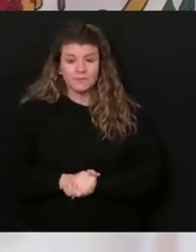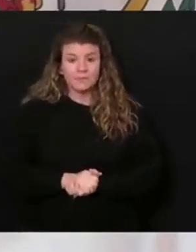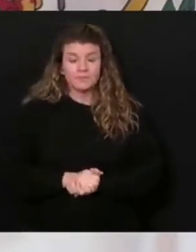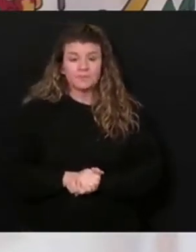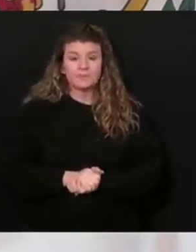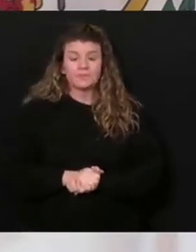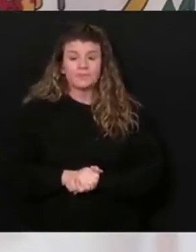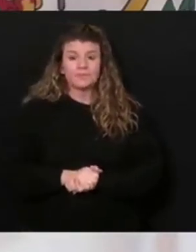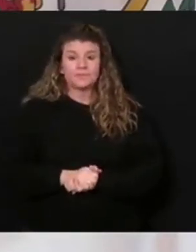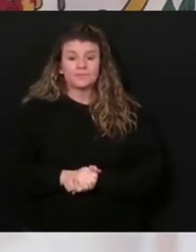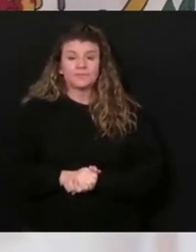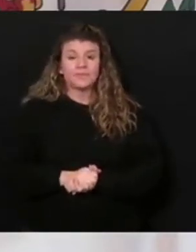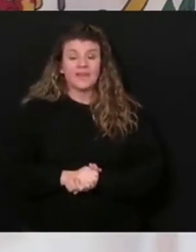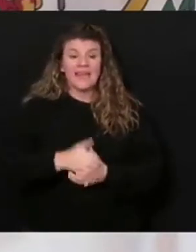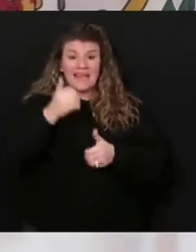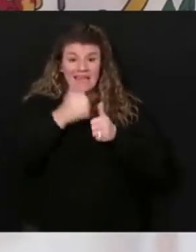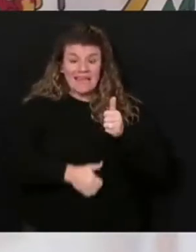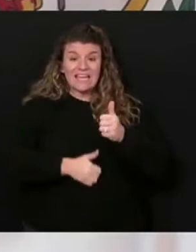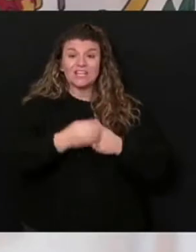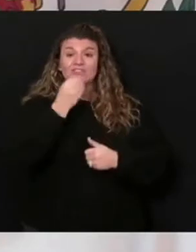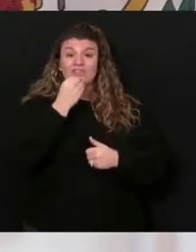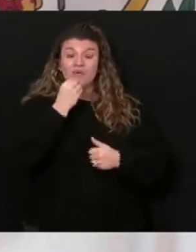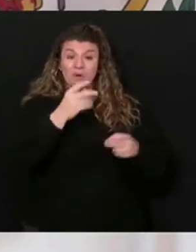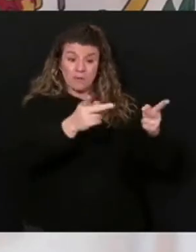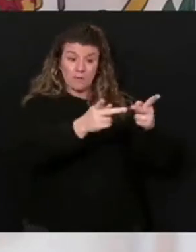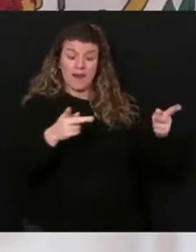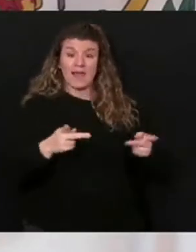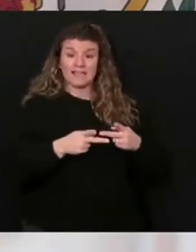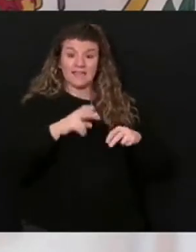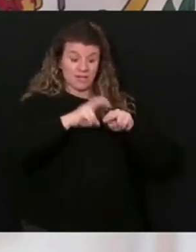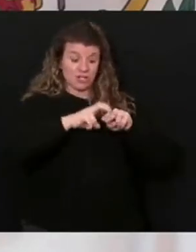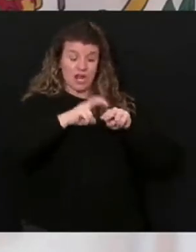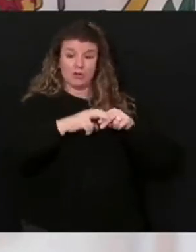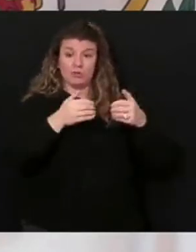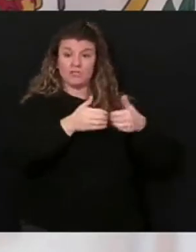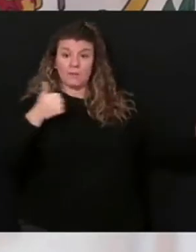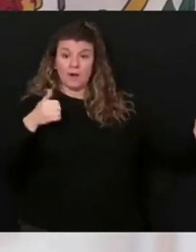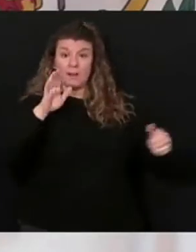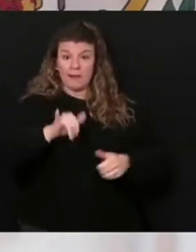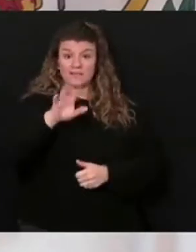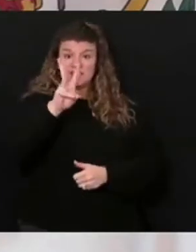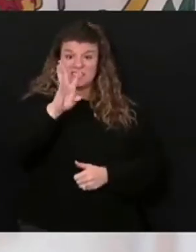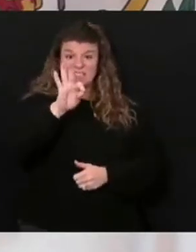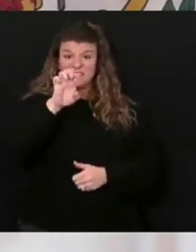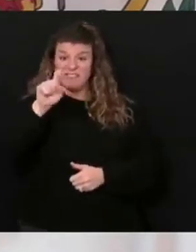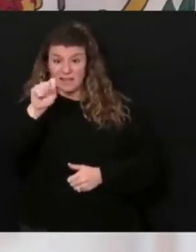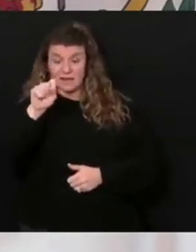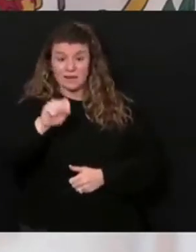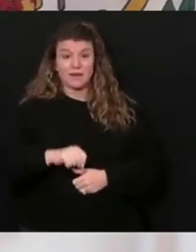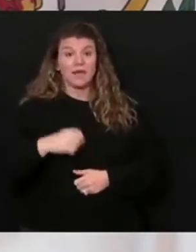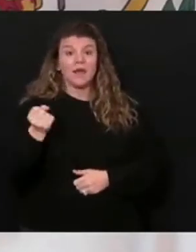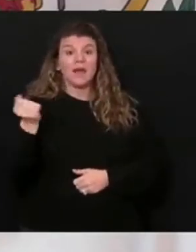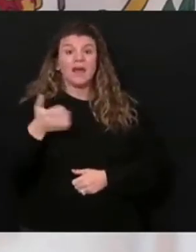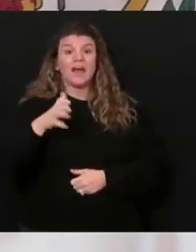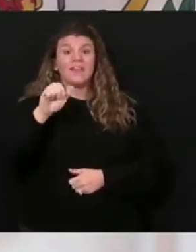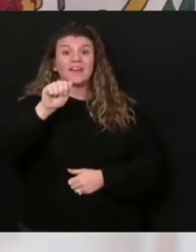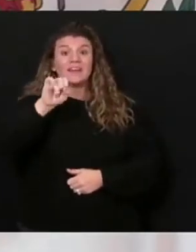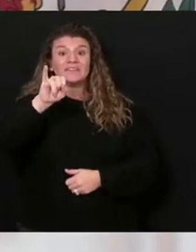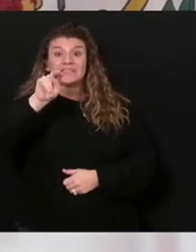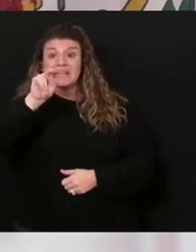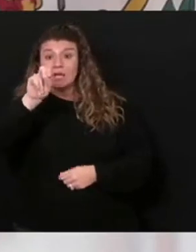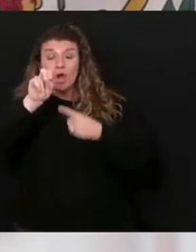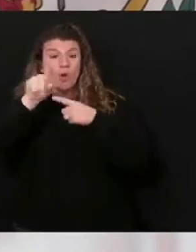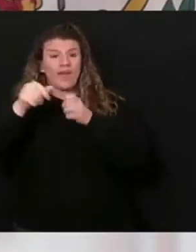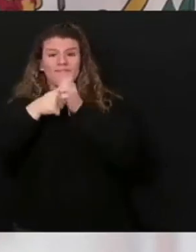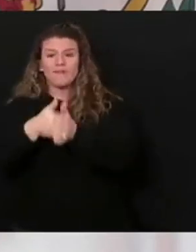In all dining venues, the chairs were spaced 6 feet apart. The casino followed all West Virginia